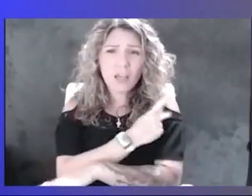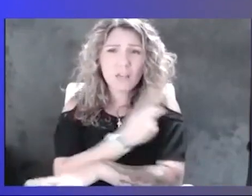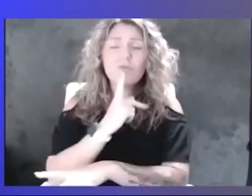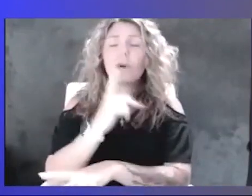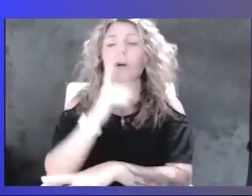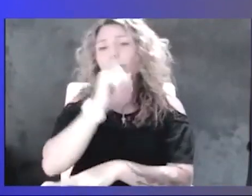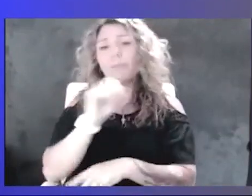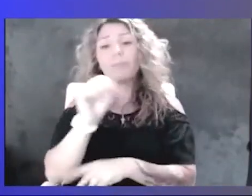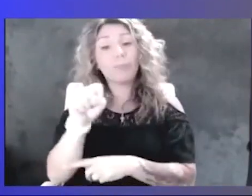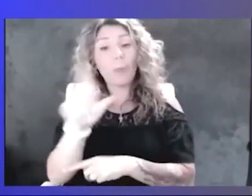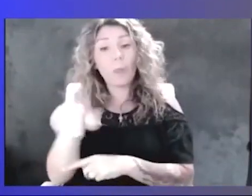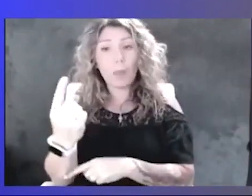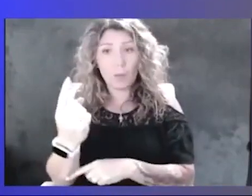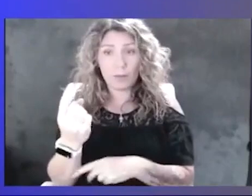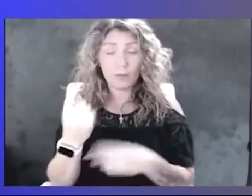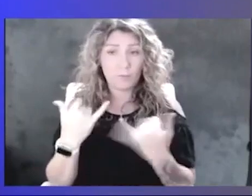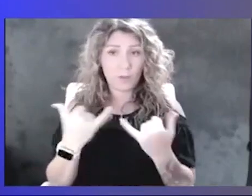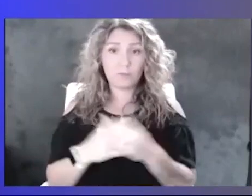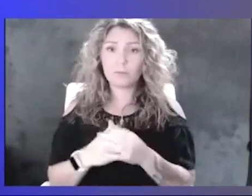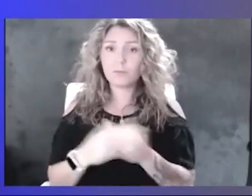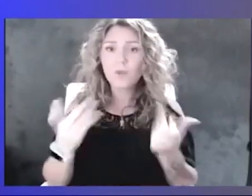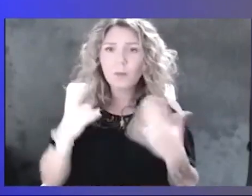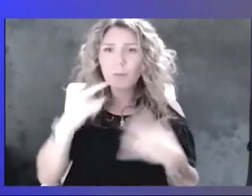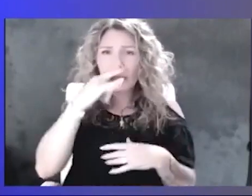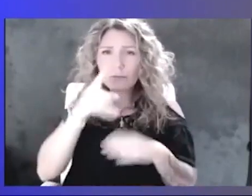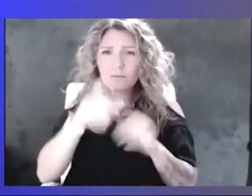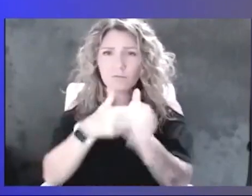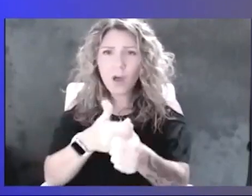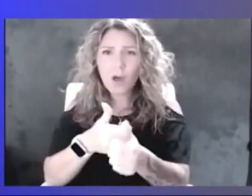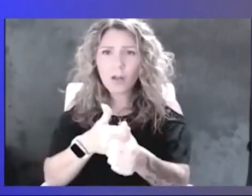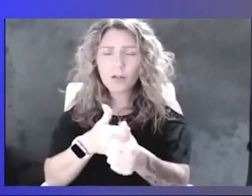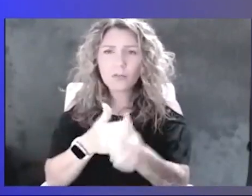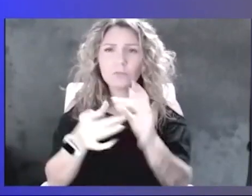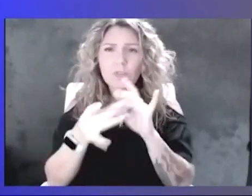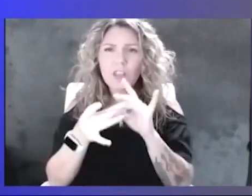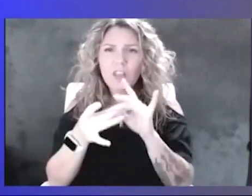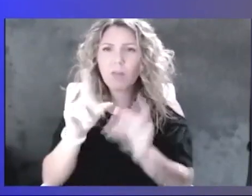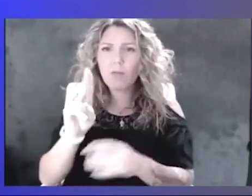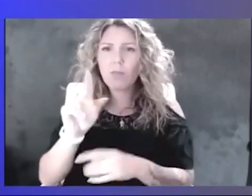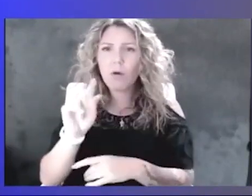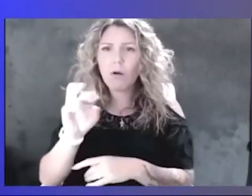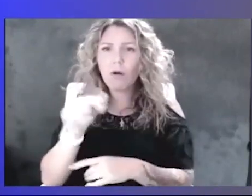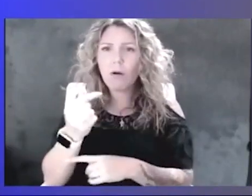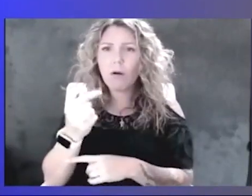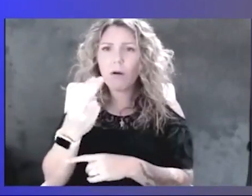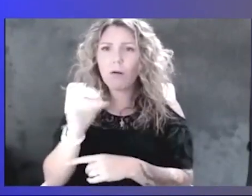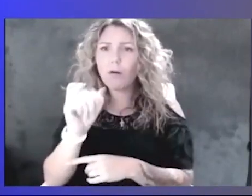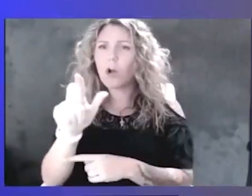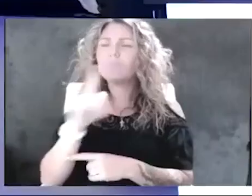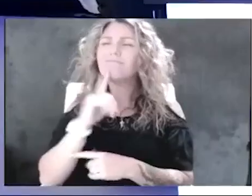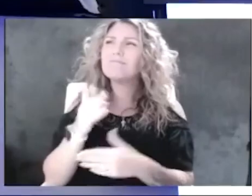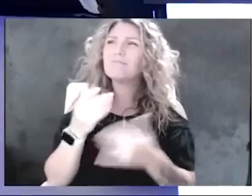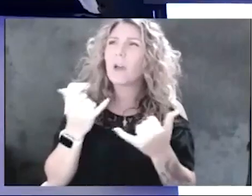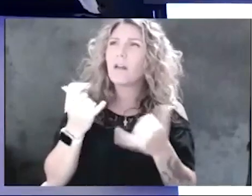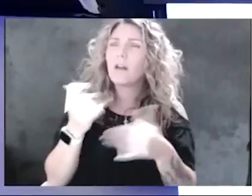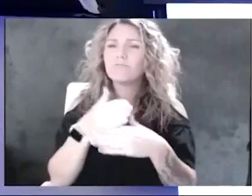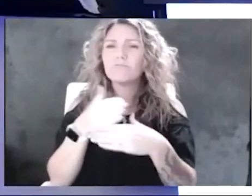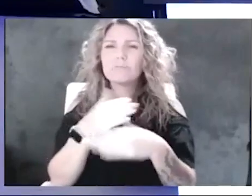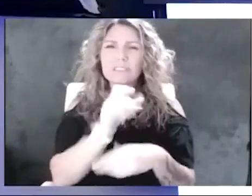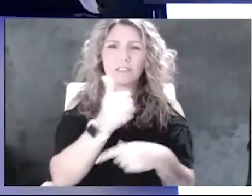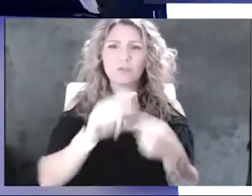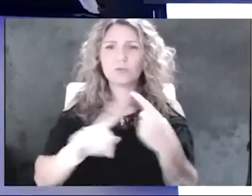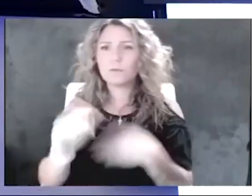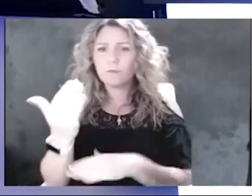right now. So how many kids are you following with long-haul symptoms? I currently have about 10 to 15 that I'm following. And so what do you do for these